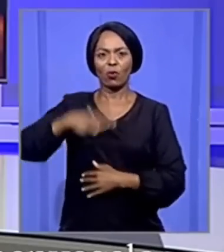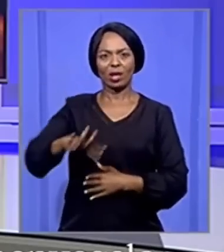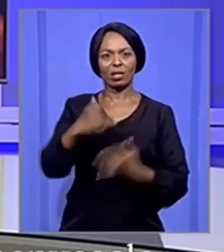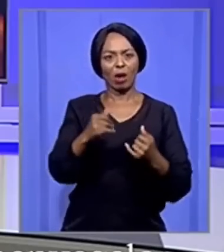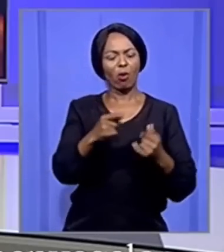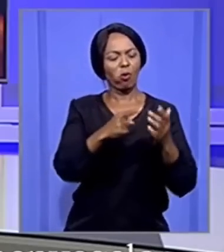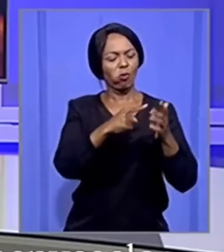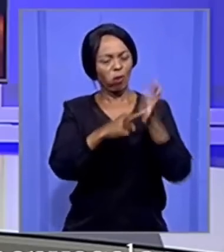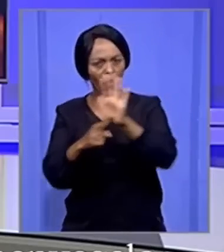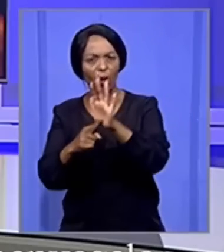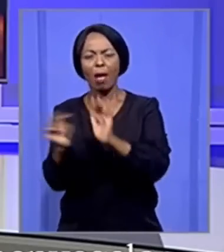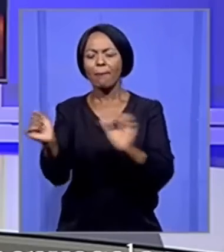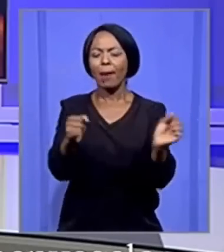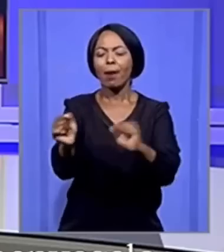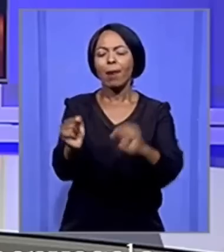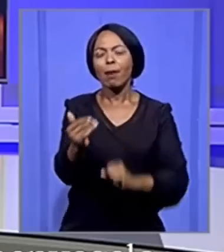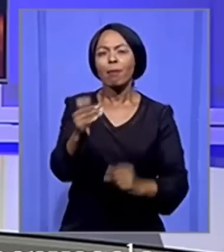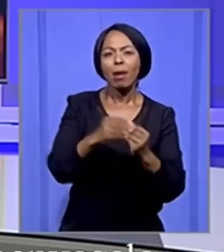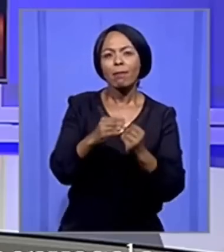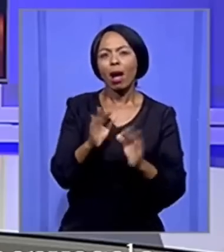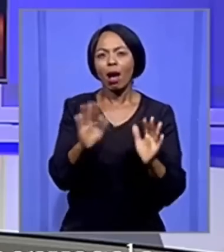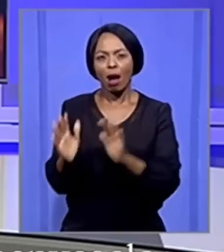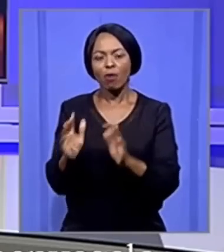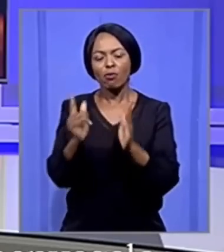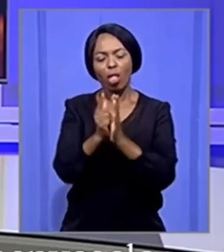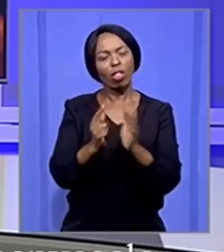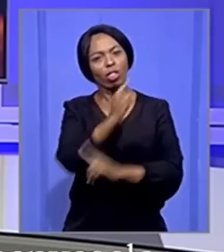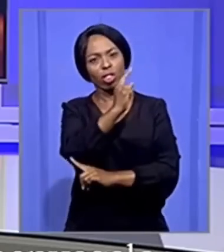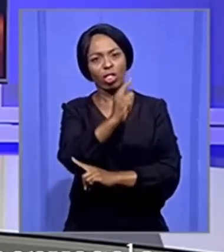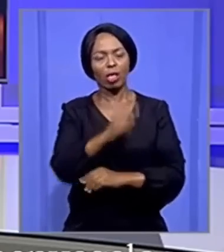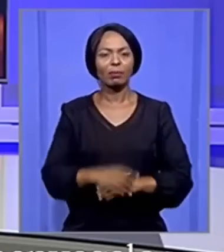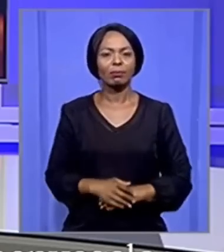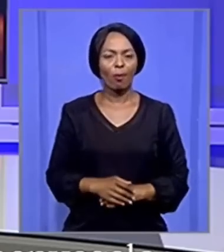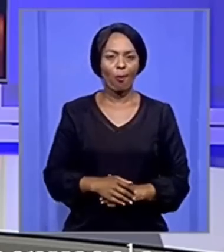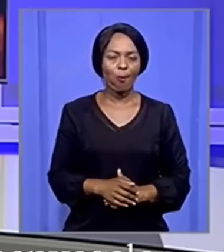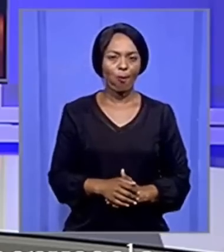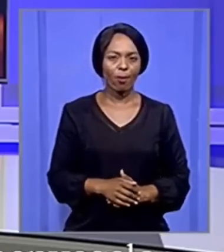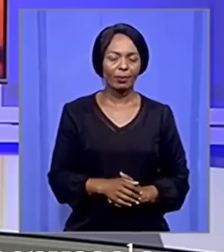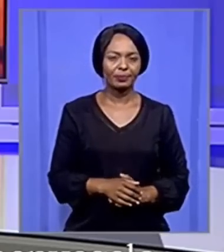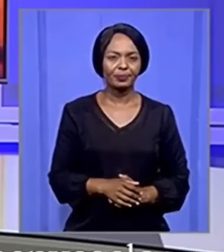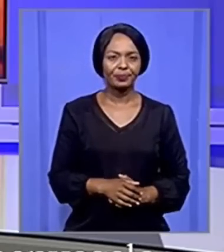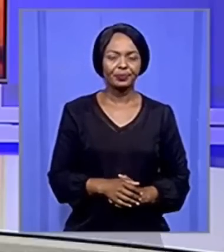go thapa ka botokololo jwa lekoko go se mo molaong.